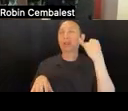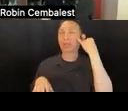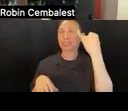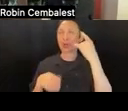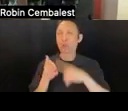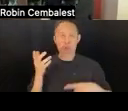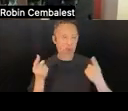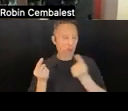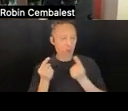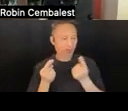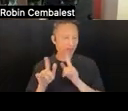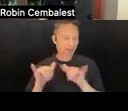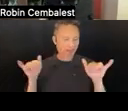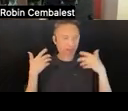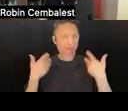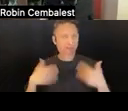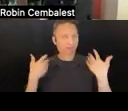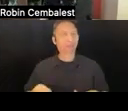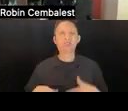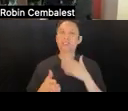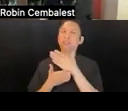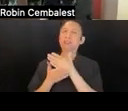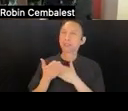clearly, there's some carving going on.